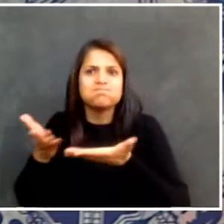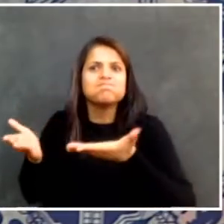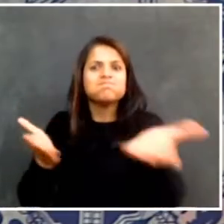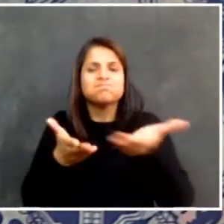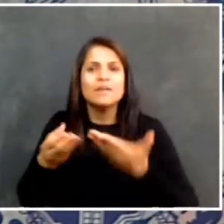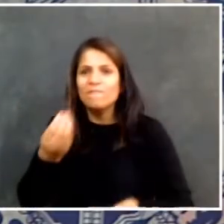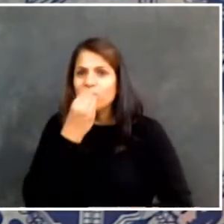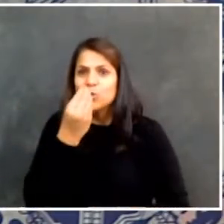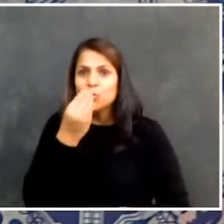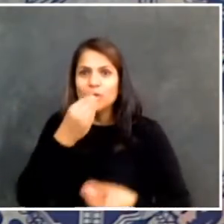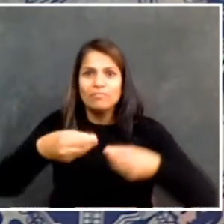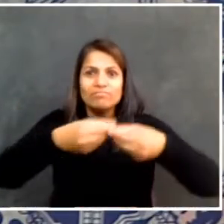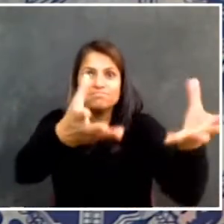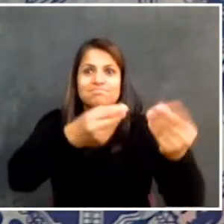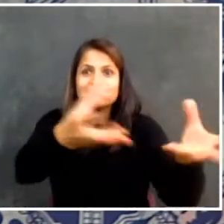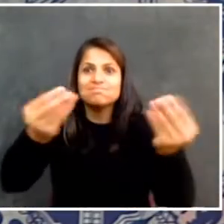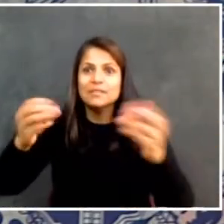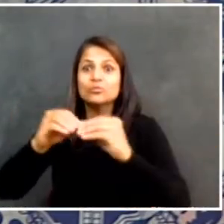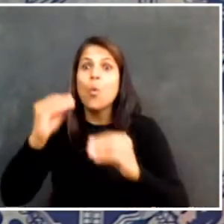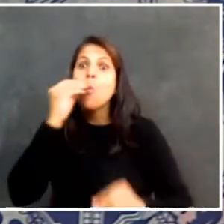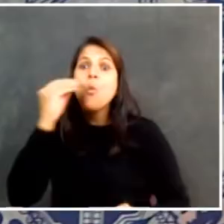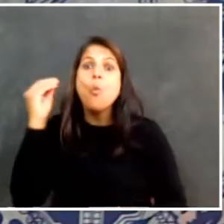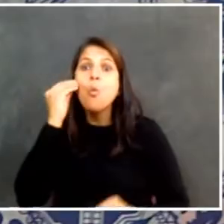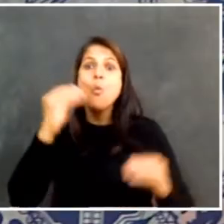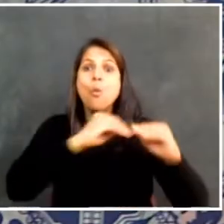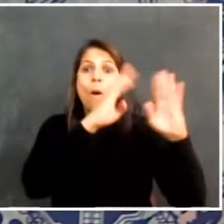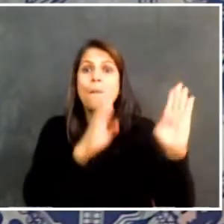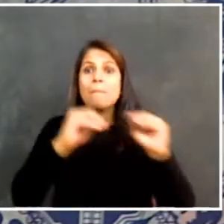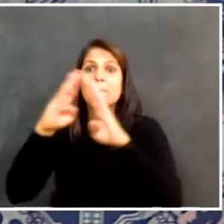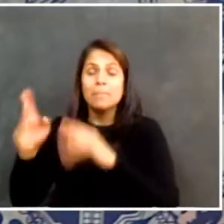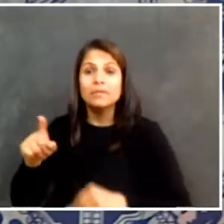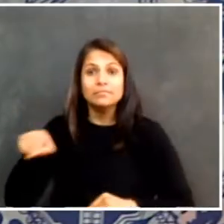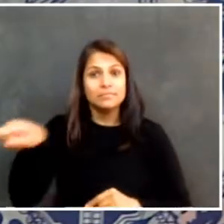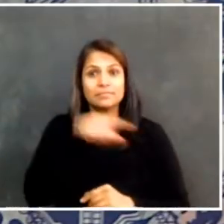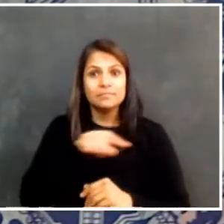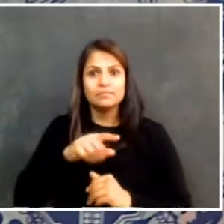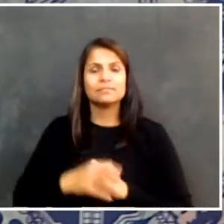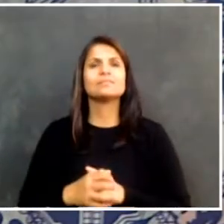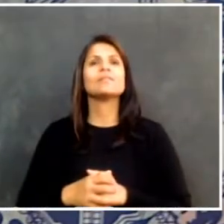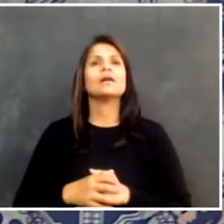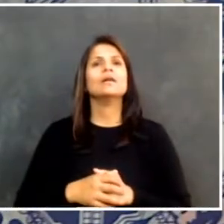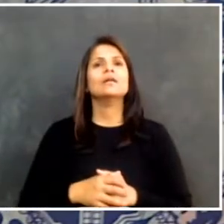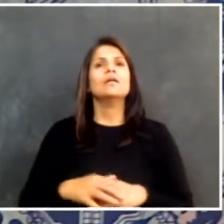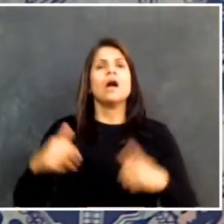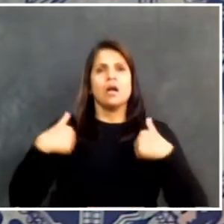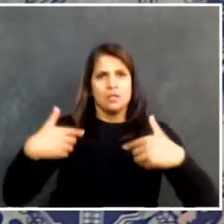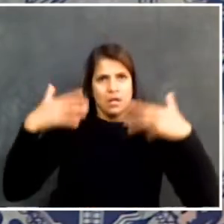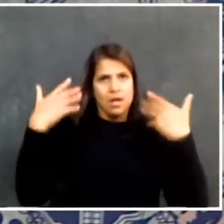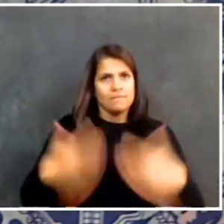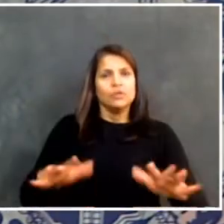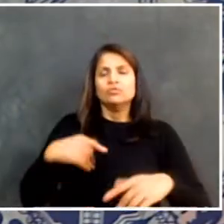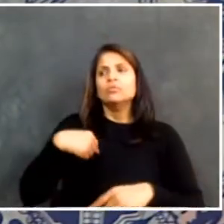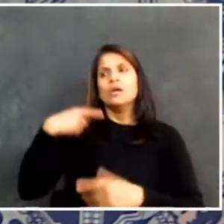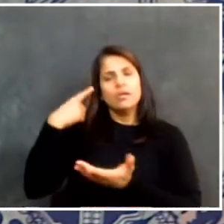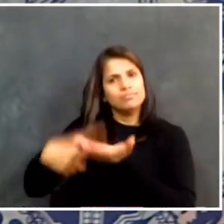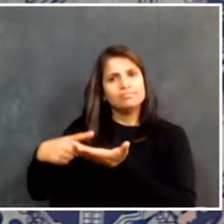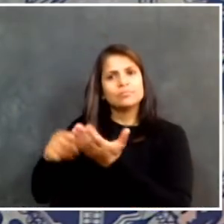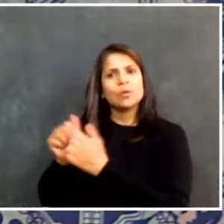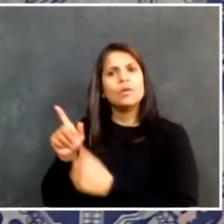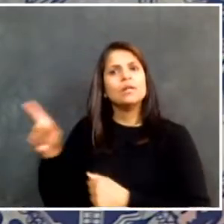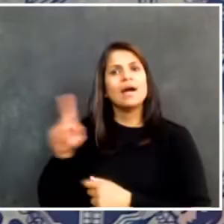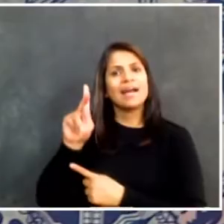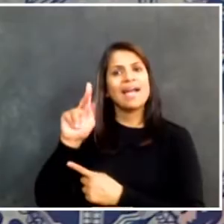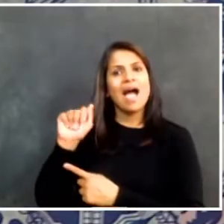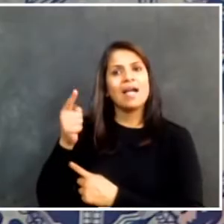given a green light to make sure that the food is purchased to keep all these initiatives going. The food